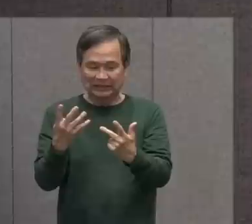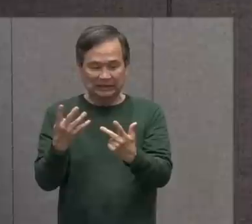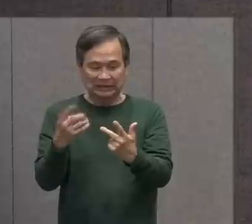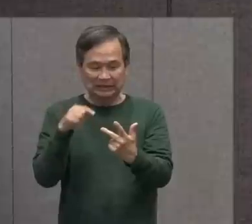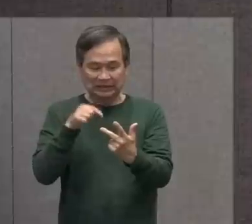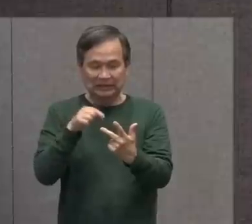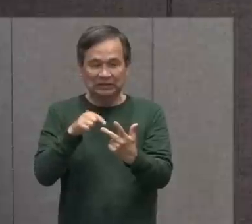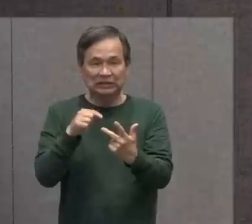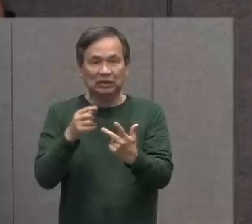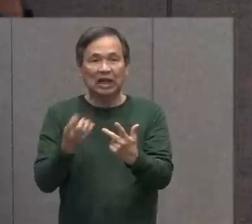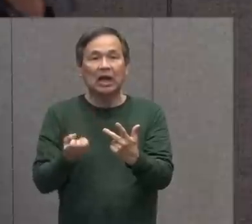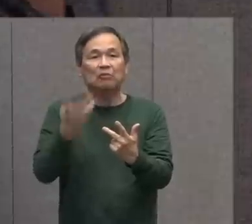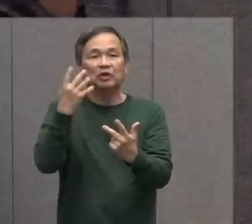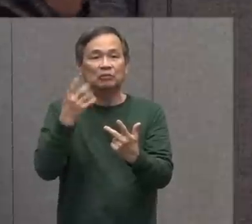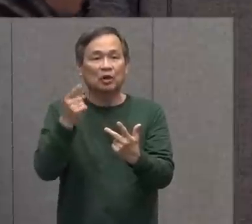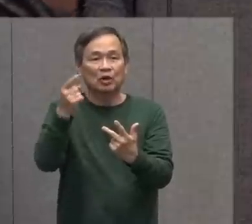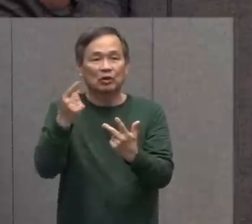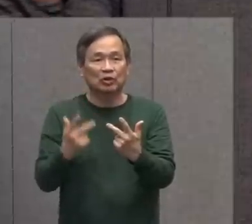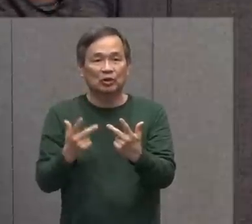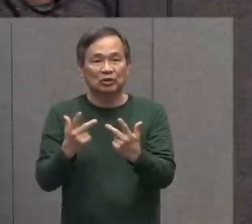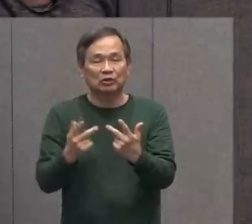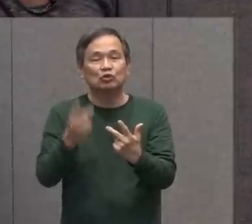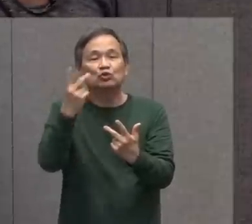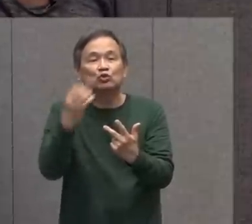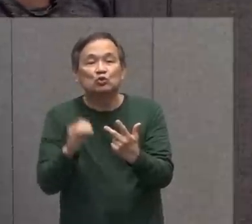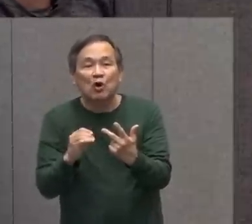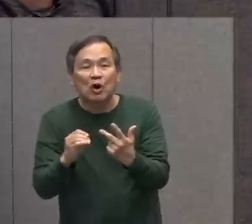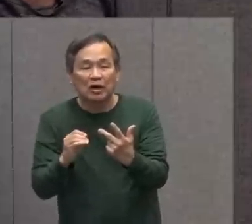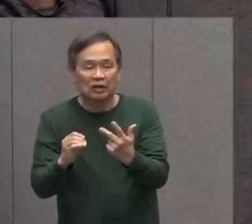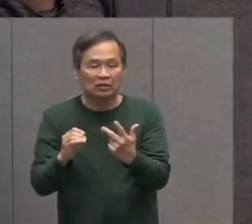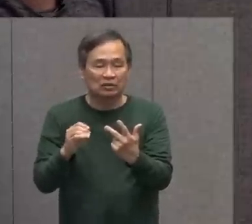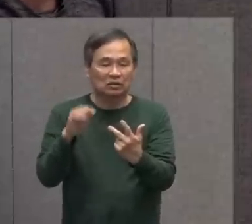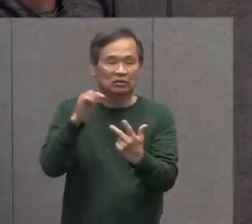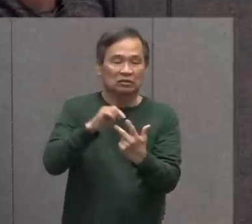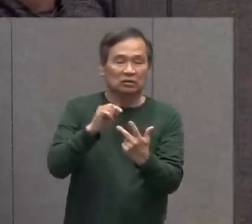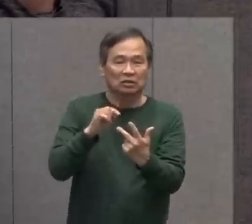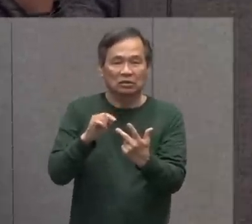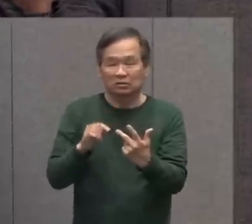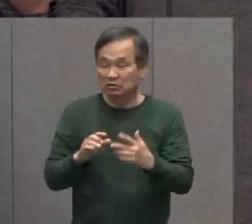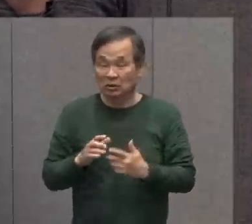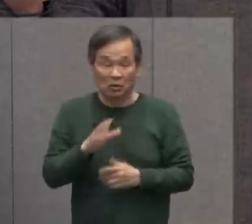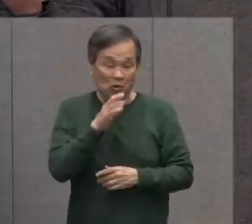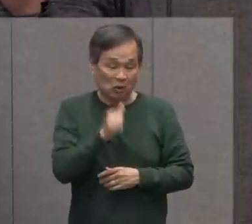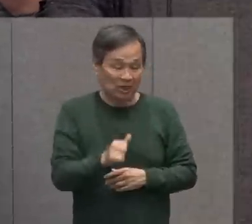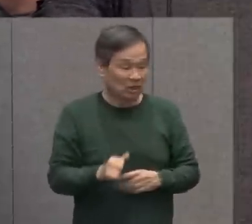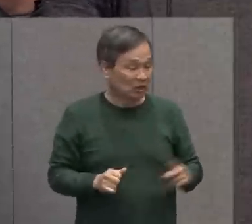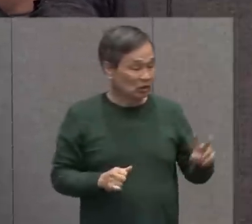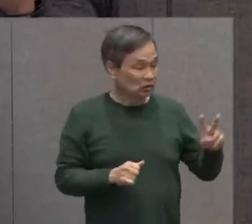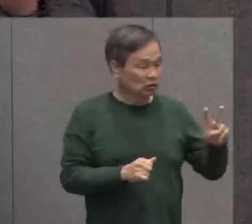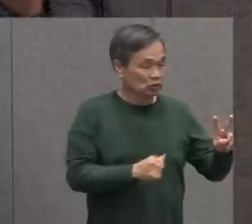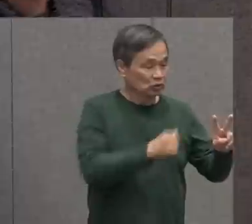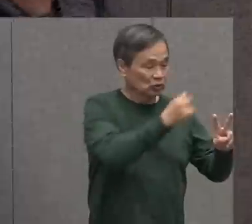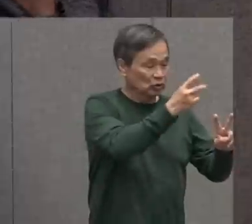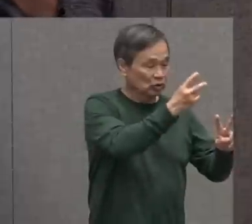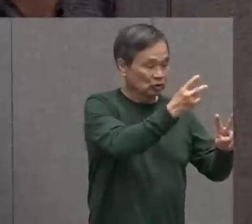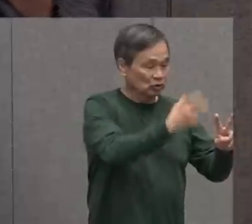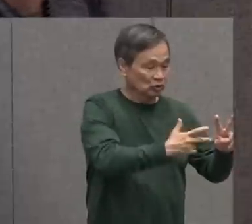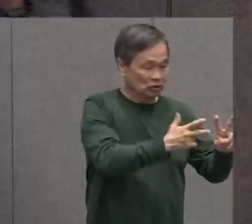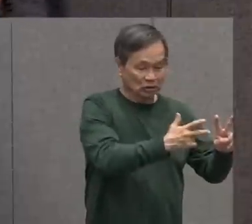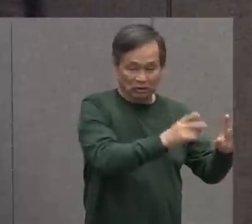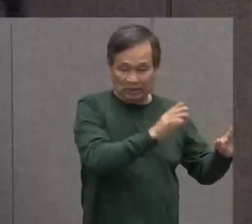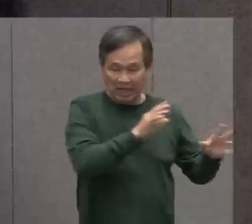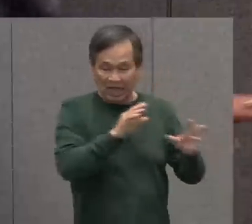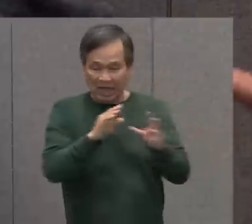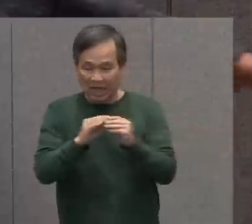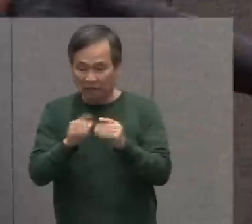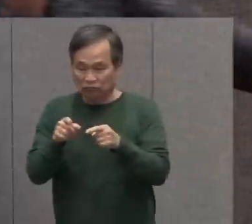1. So we could add on 2 2/3 maybe. Let's think about it another way.